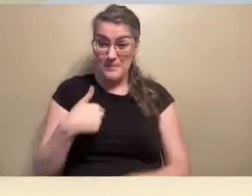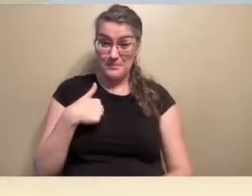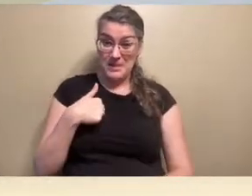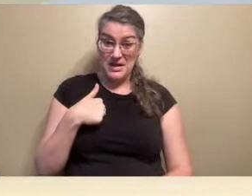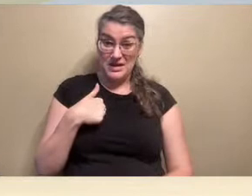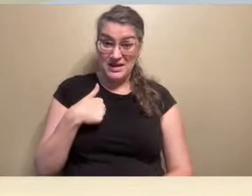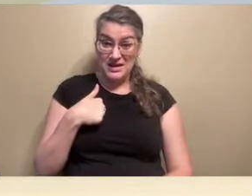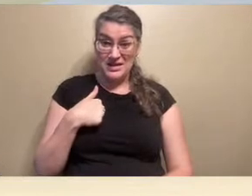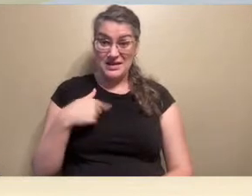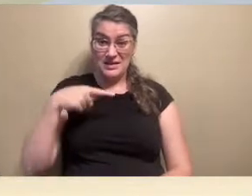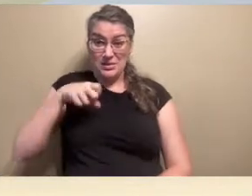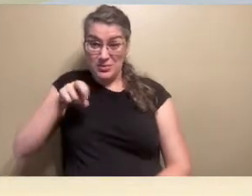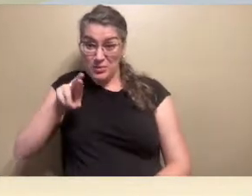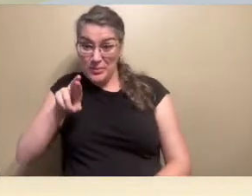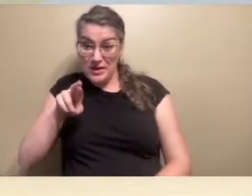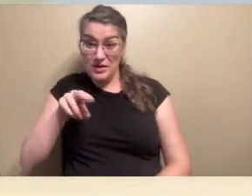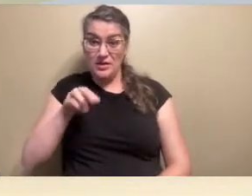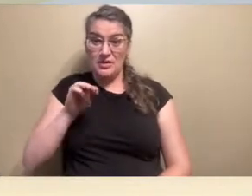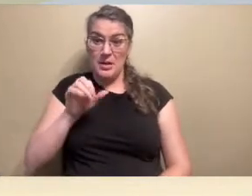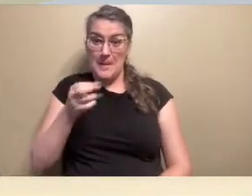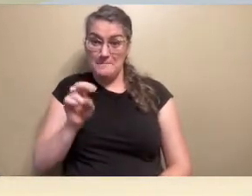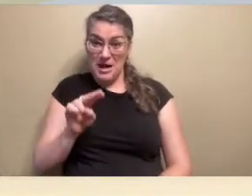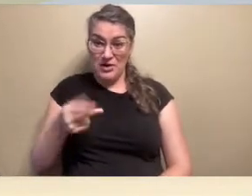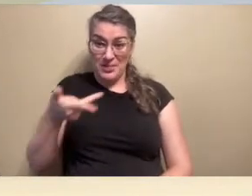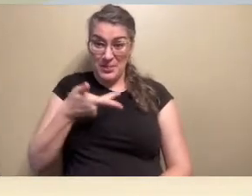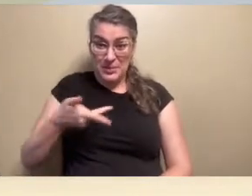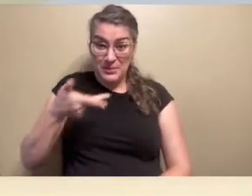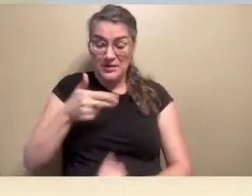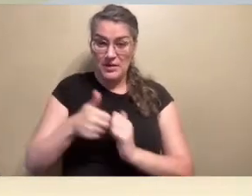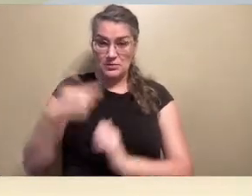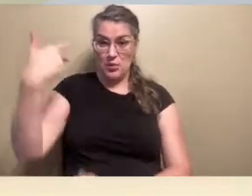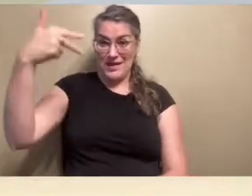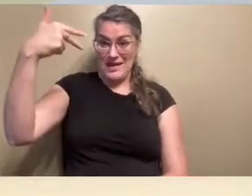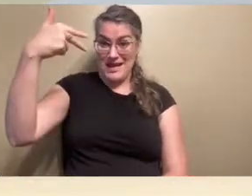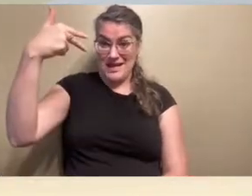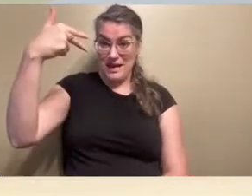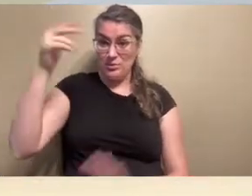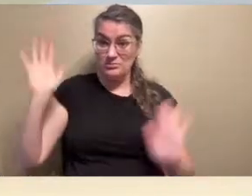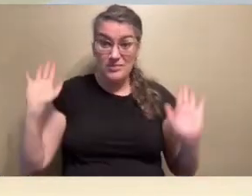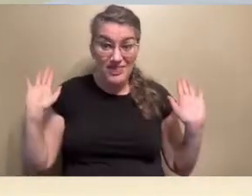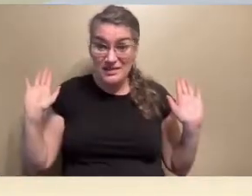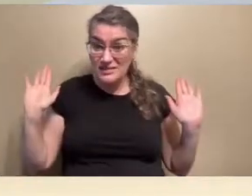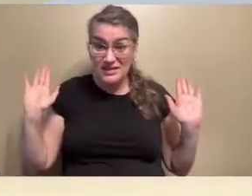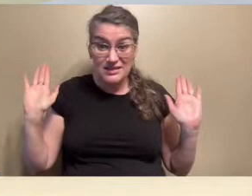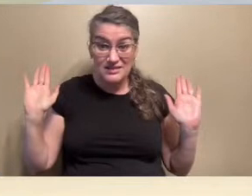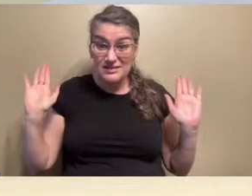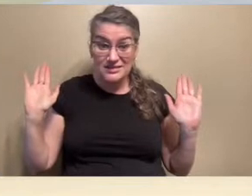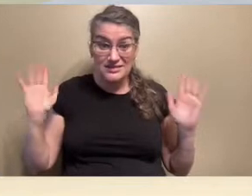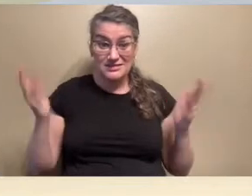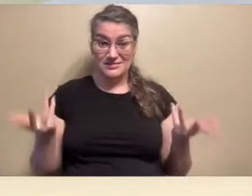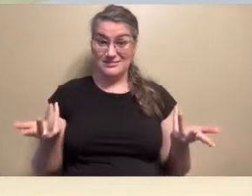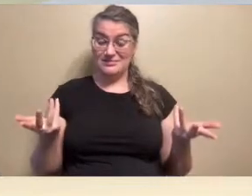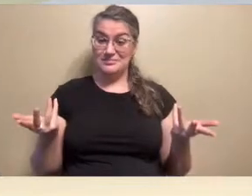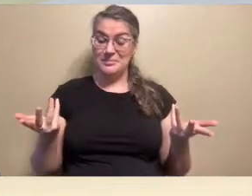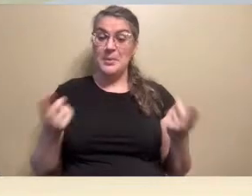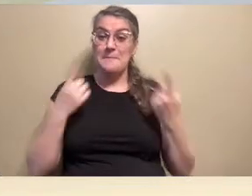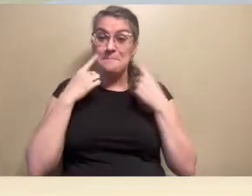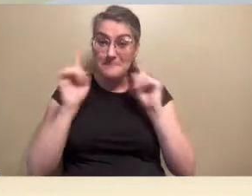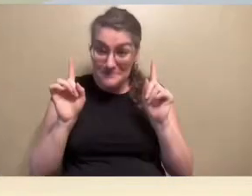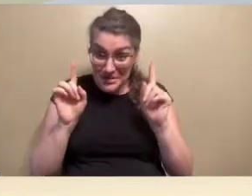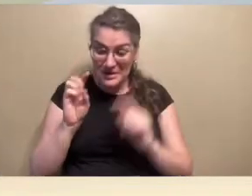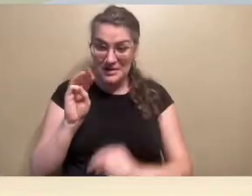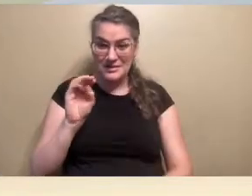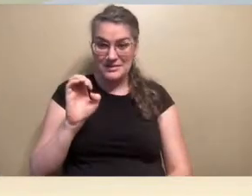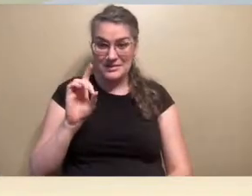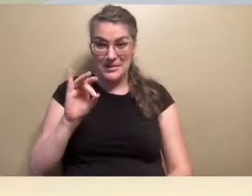besides the Premier and Marion Dowling were the friendly camera people at the back of the room. So nice to have you back